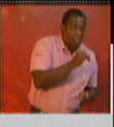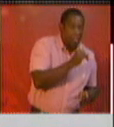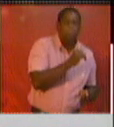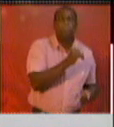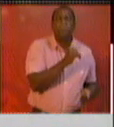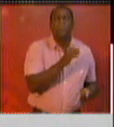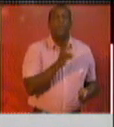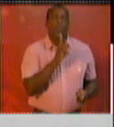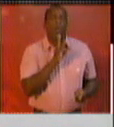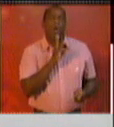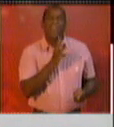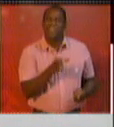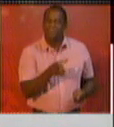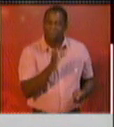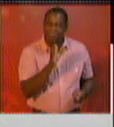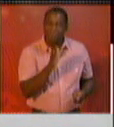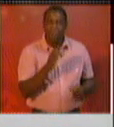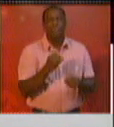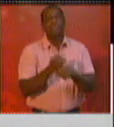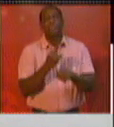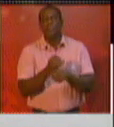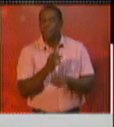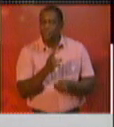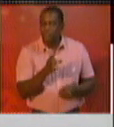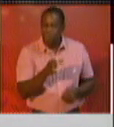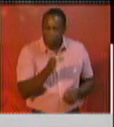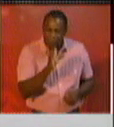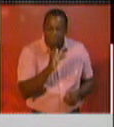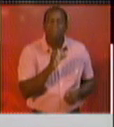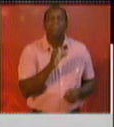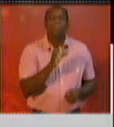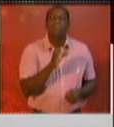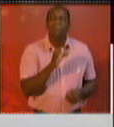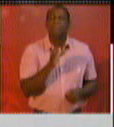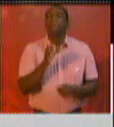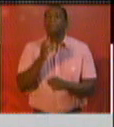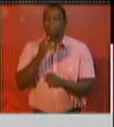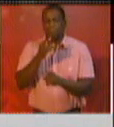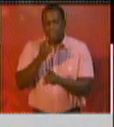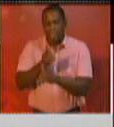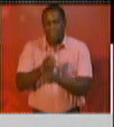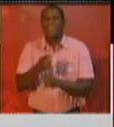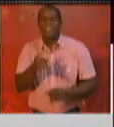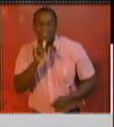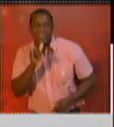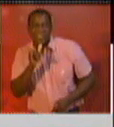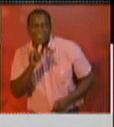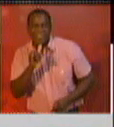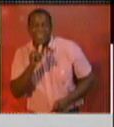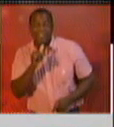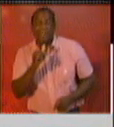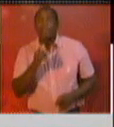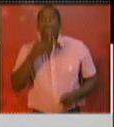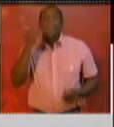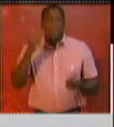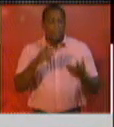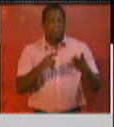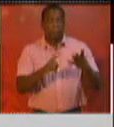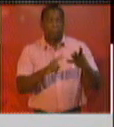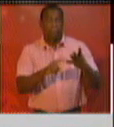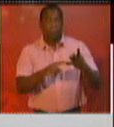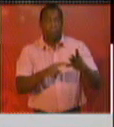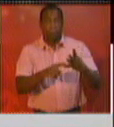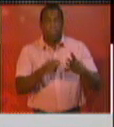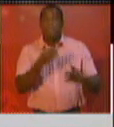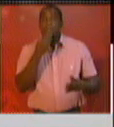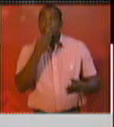prevents hangovers. Have a meal. Having a drink on a full stomach also delays